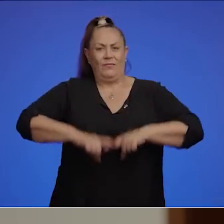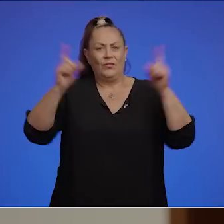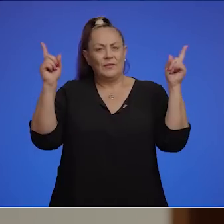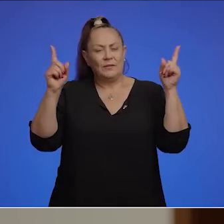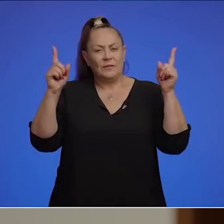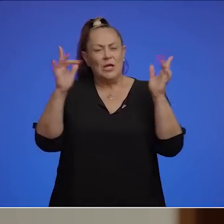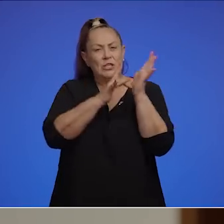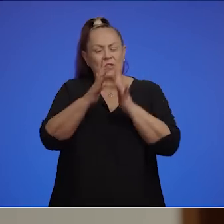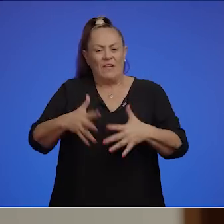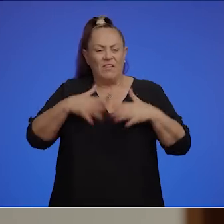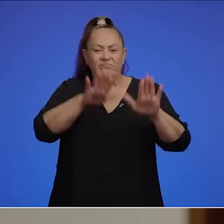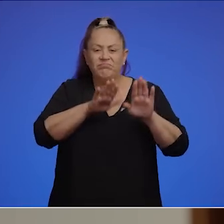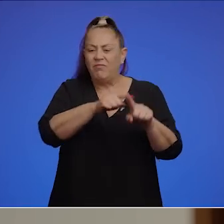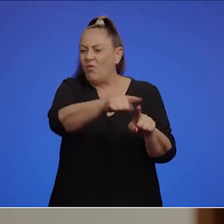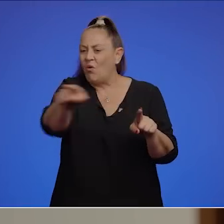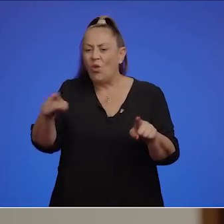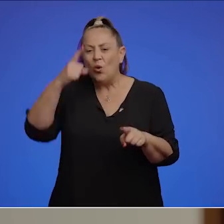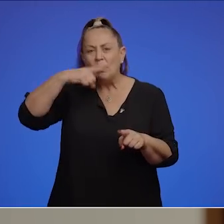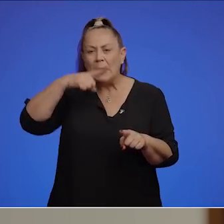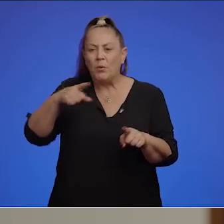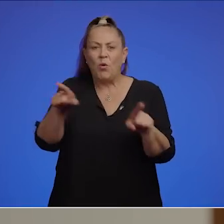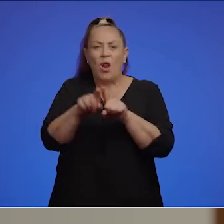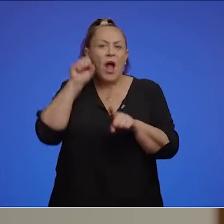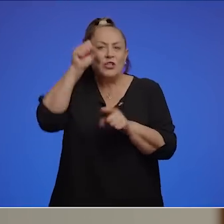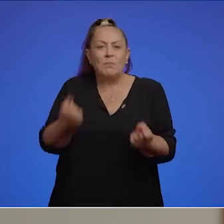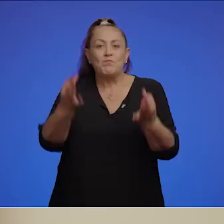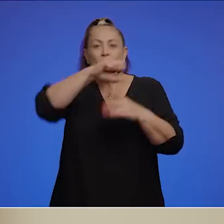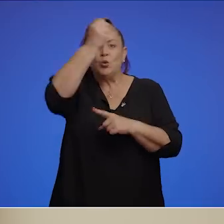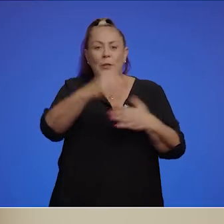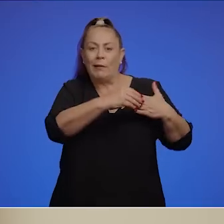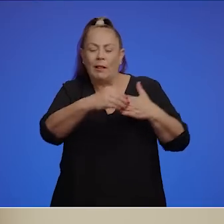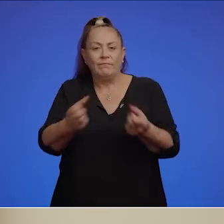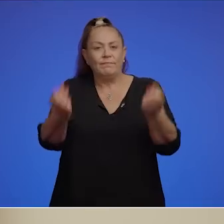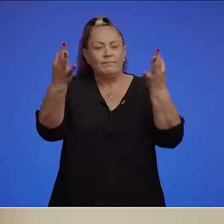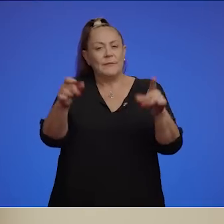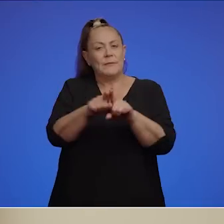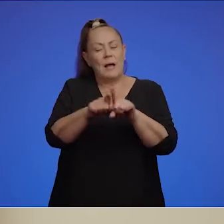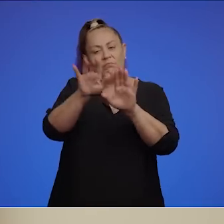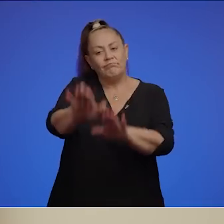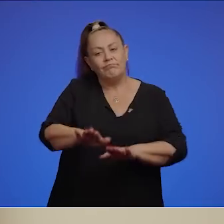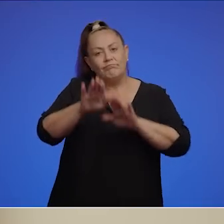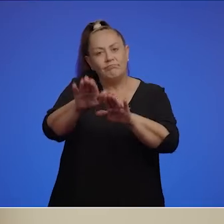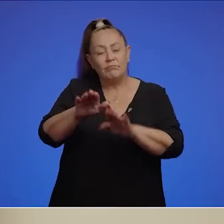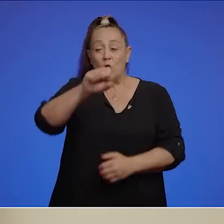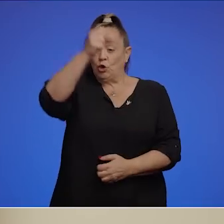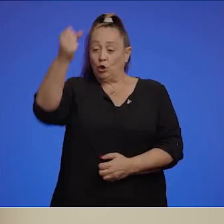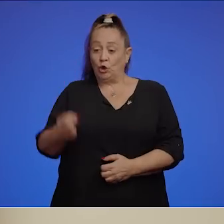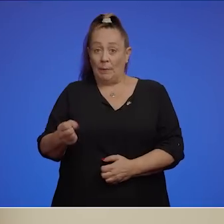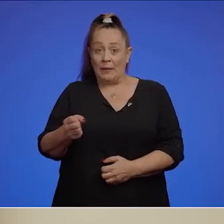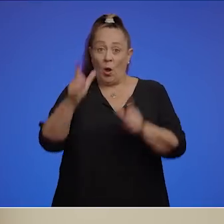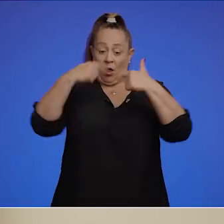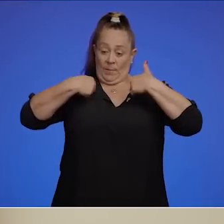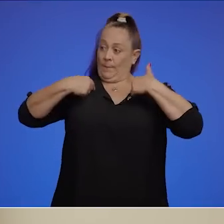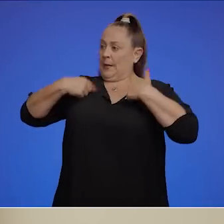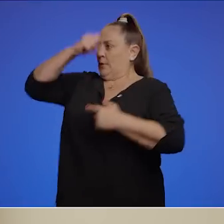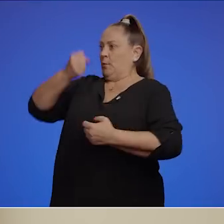was sorry for the harassed and dejected, the sheep without a shepherd. A shepherd is someone who doesn't look out for himself as his first and